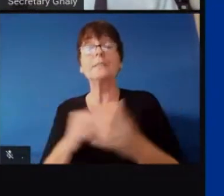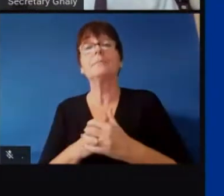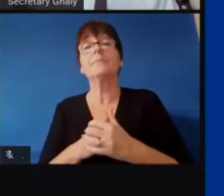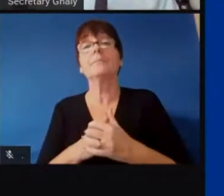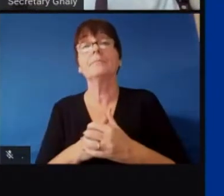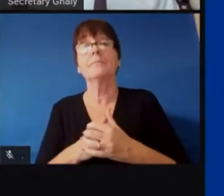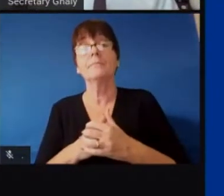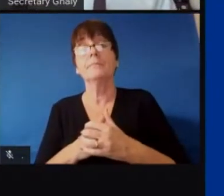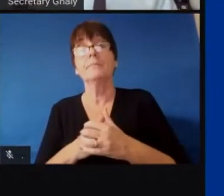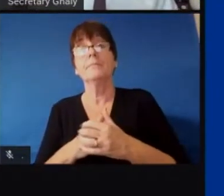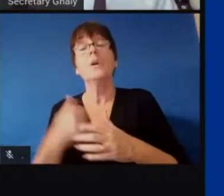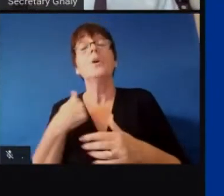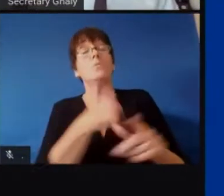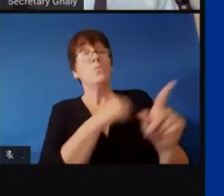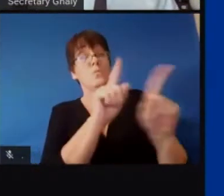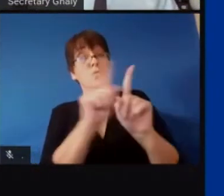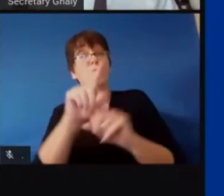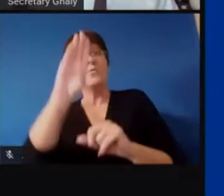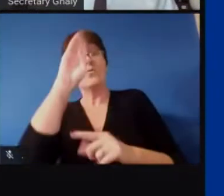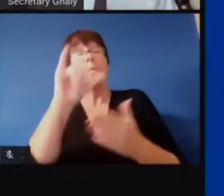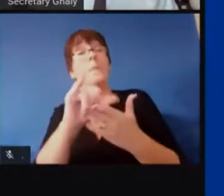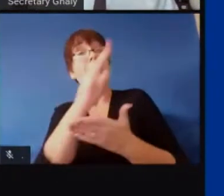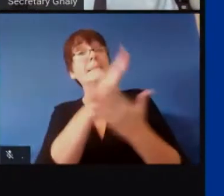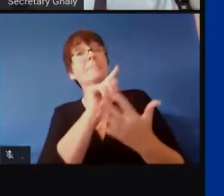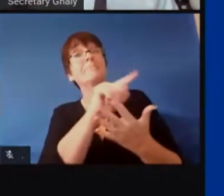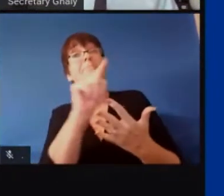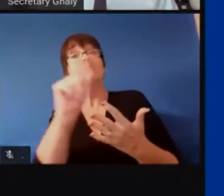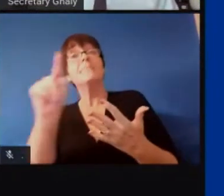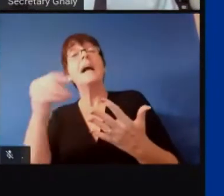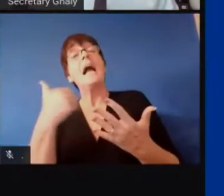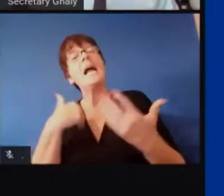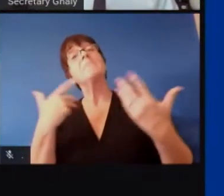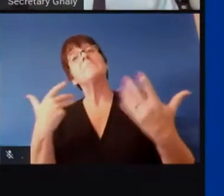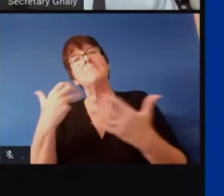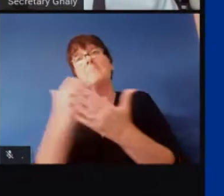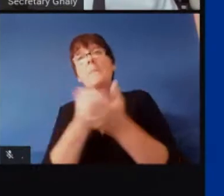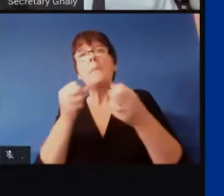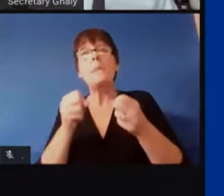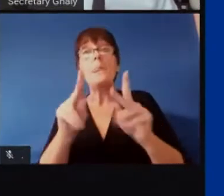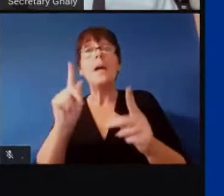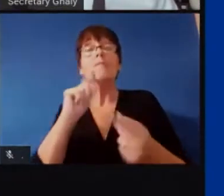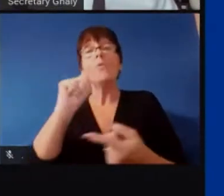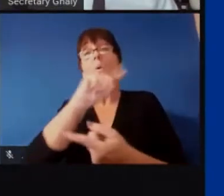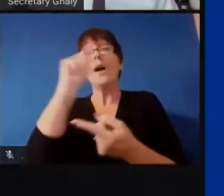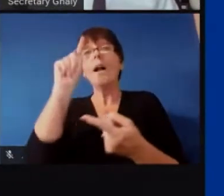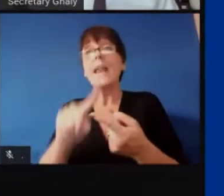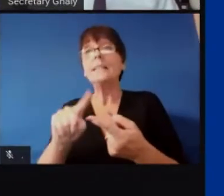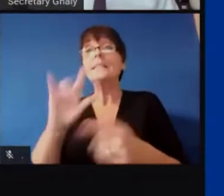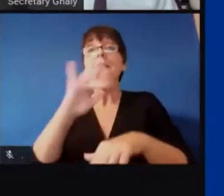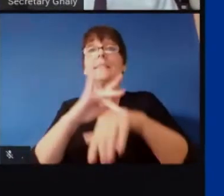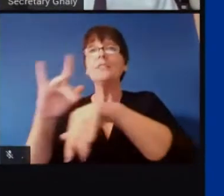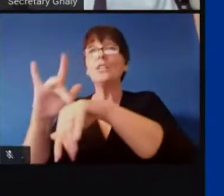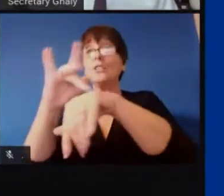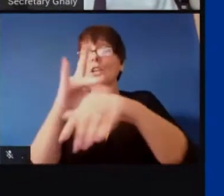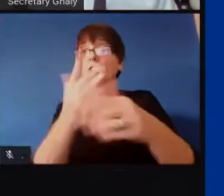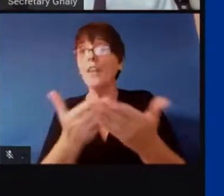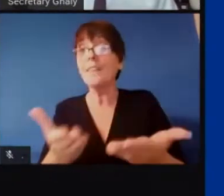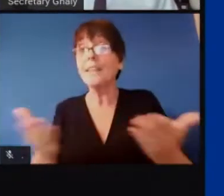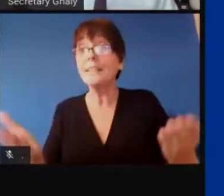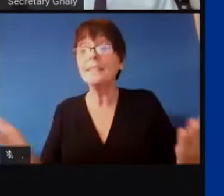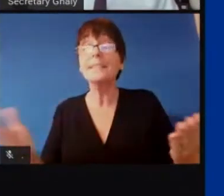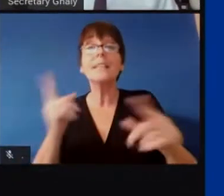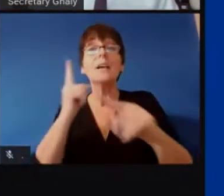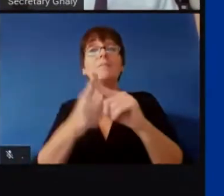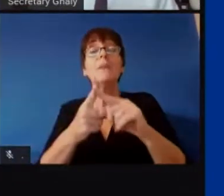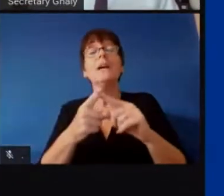the restroom. We also know that some settings have opportunities for fewer touch surfaces, and no